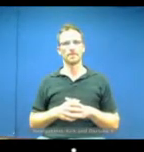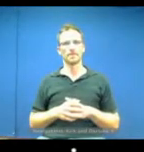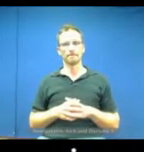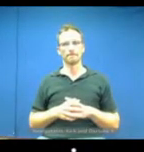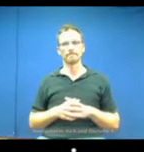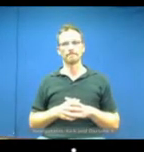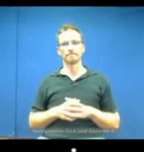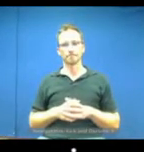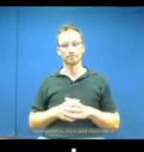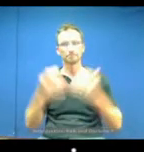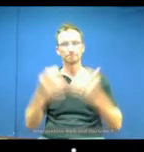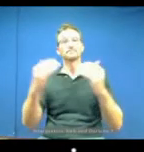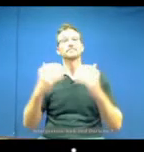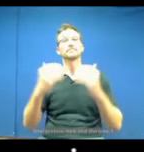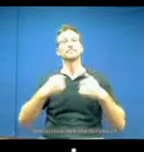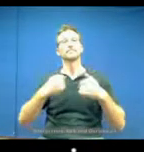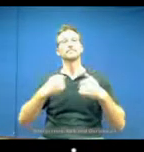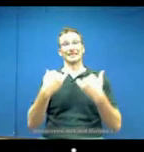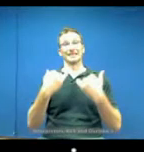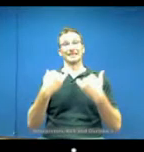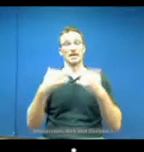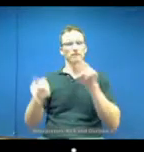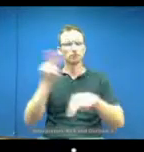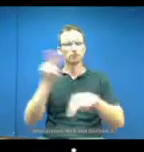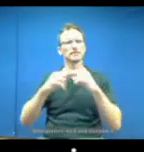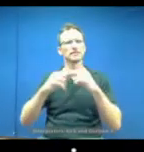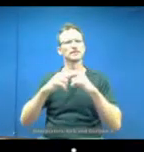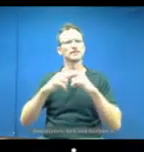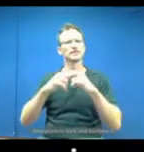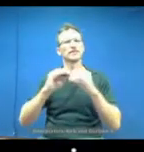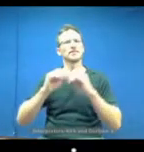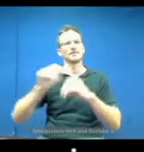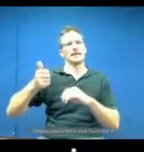So I'm on slide 10, relationship to other proceedings.